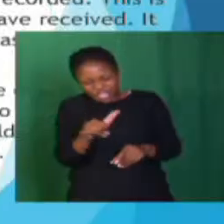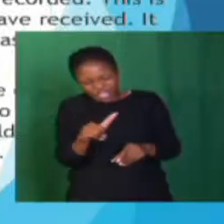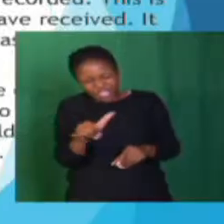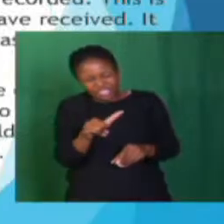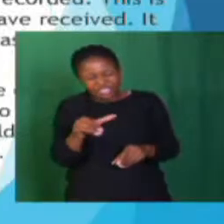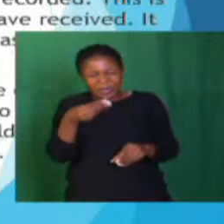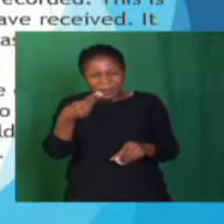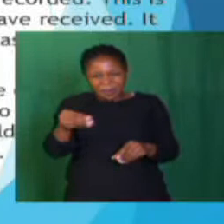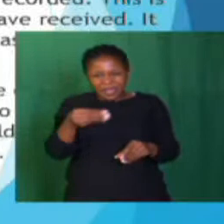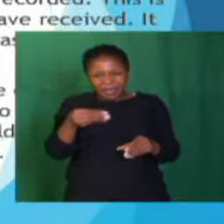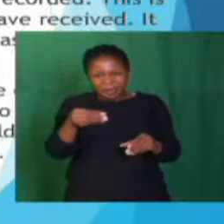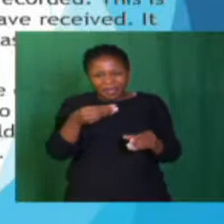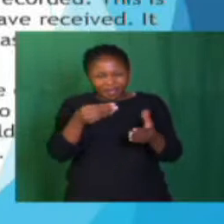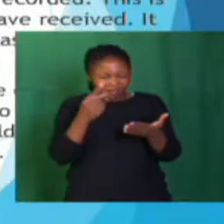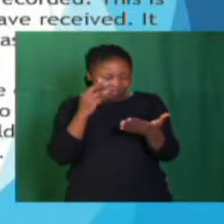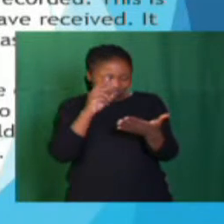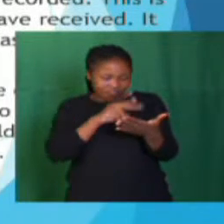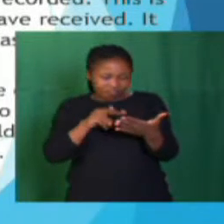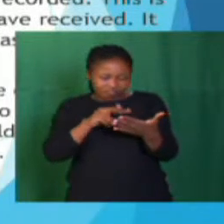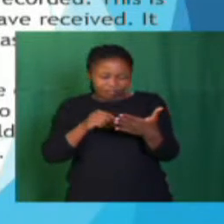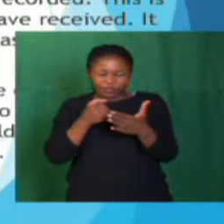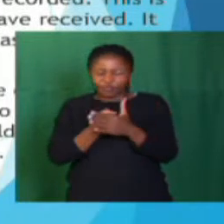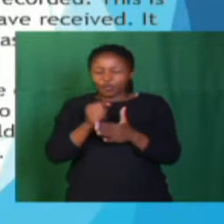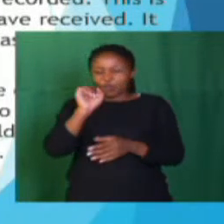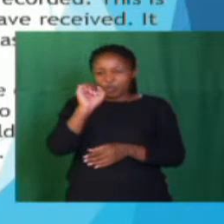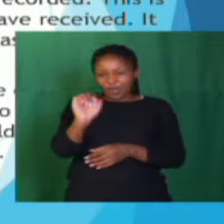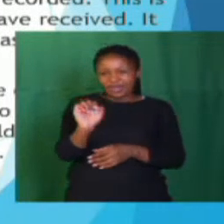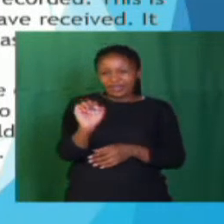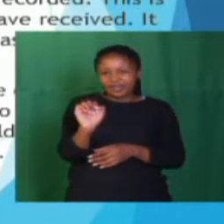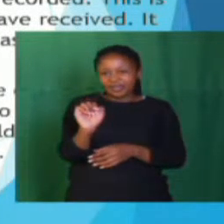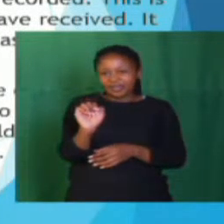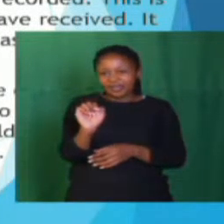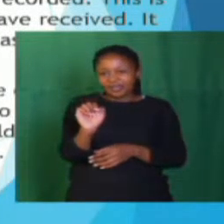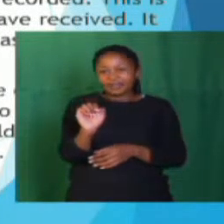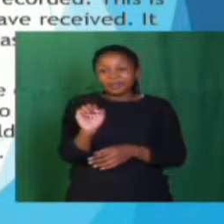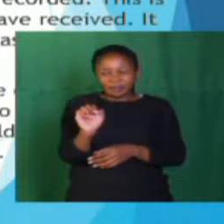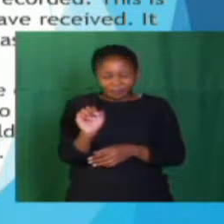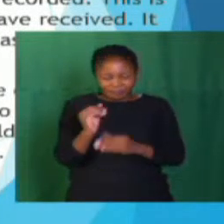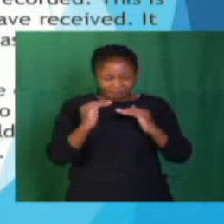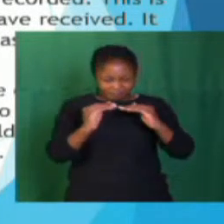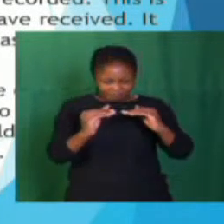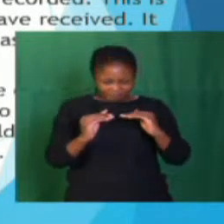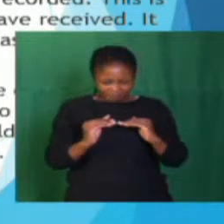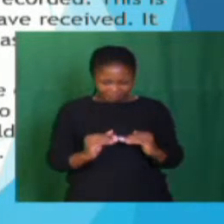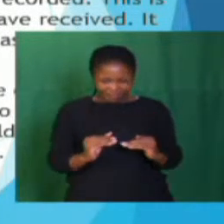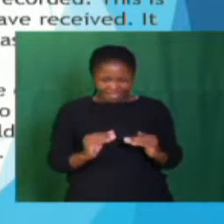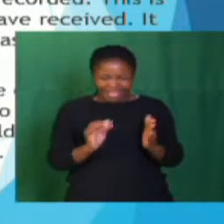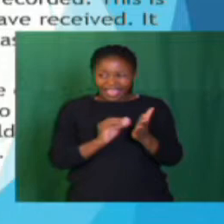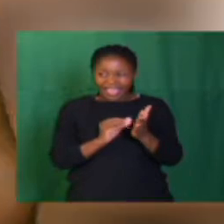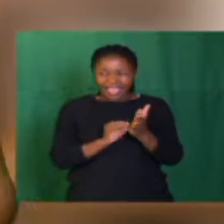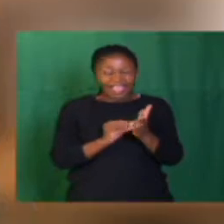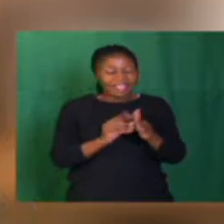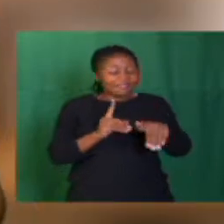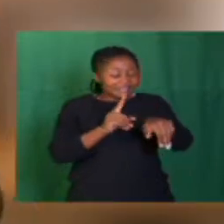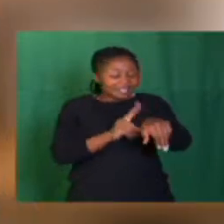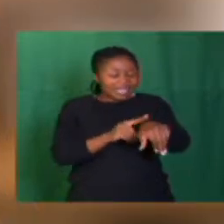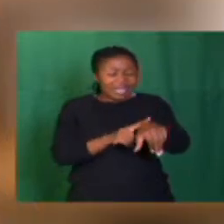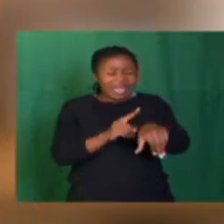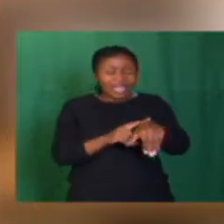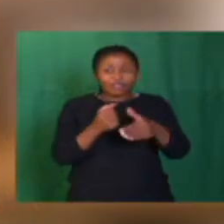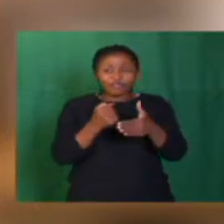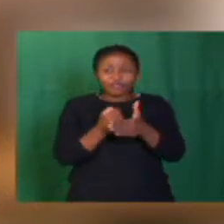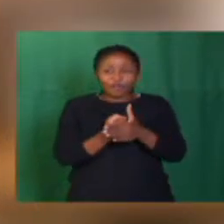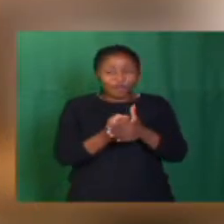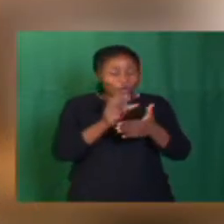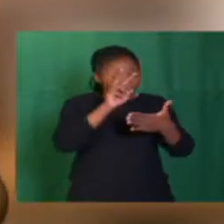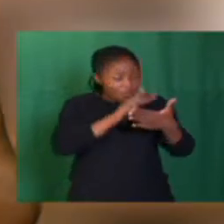there's this part which is very, very important where you now read your card. So this is the part in which the teacher gives